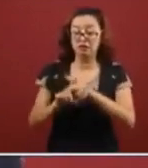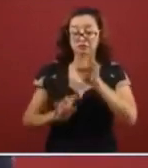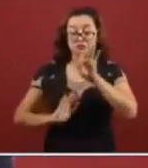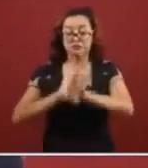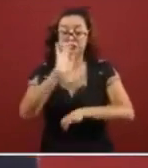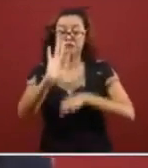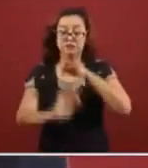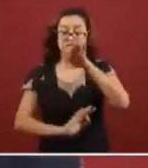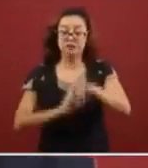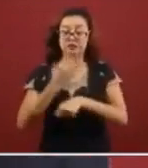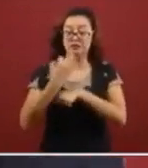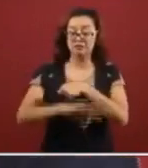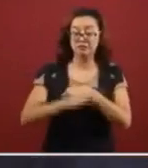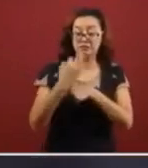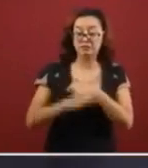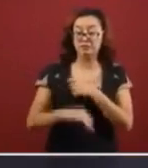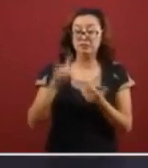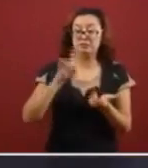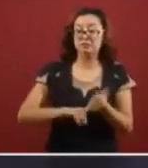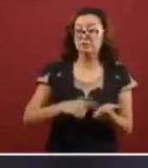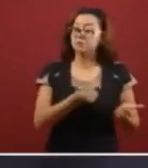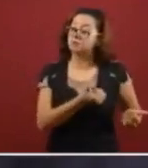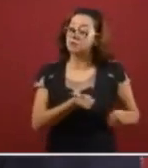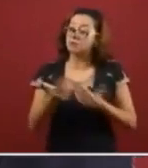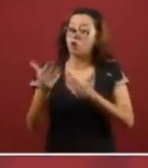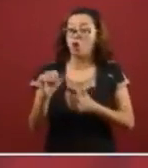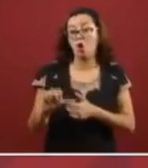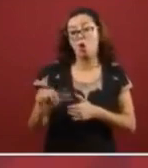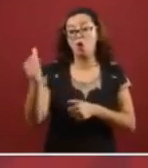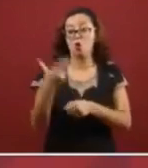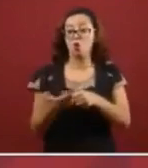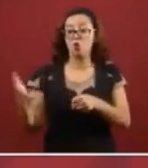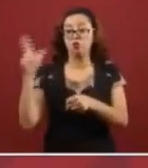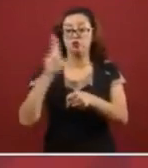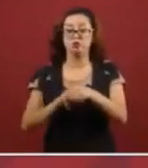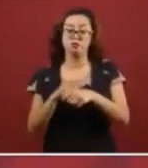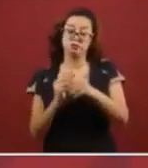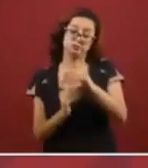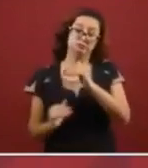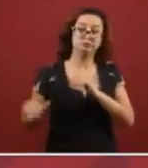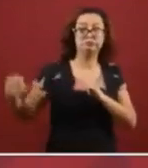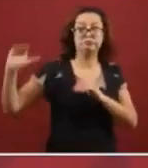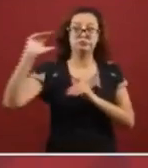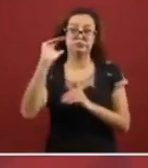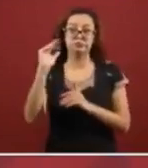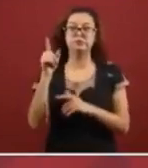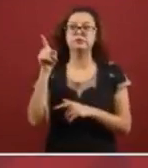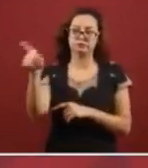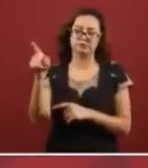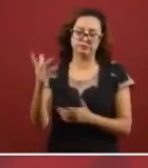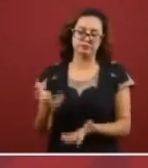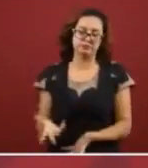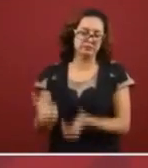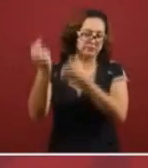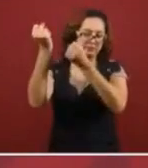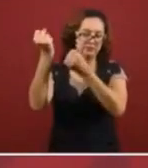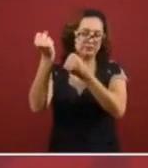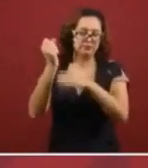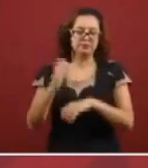help to take to a higher level of care, and then he could come out ahead.